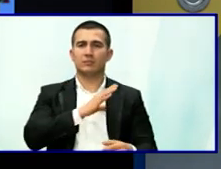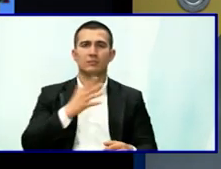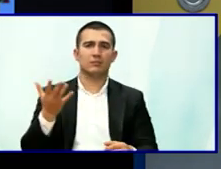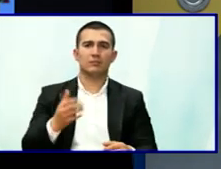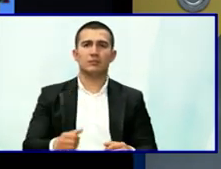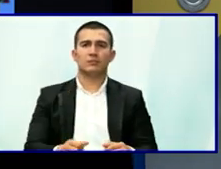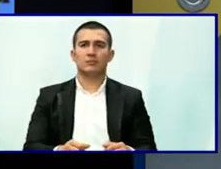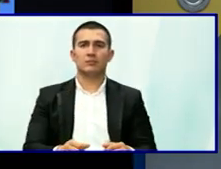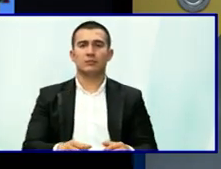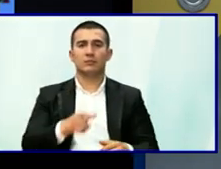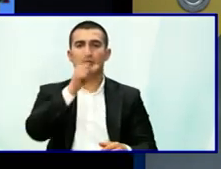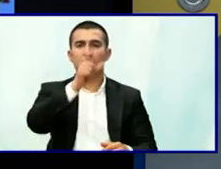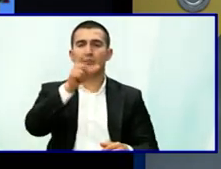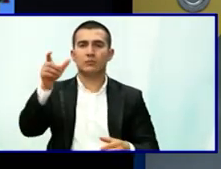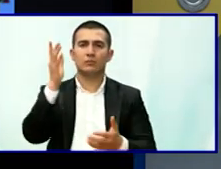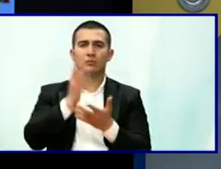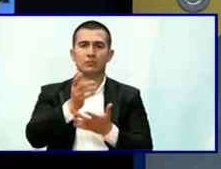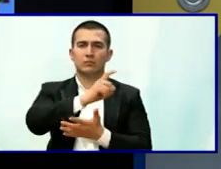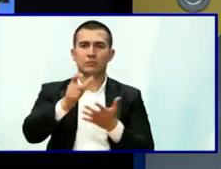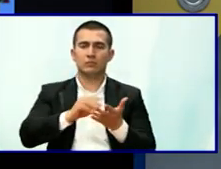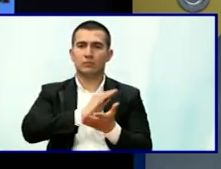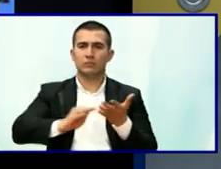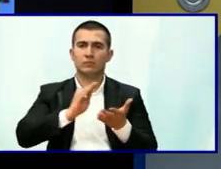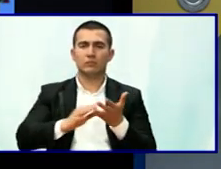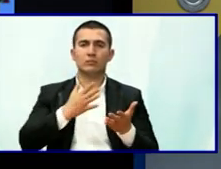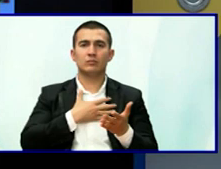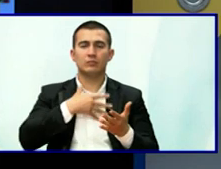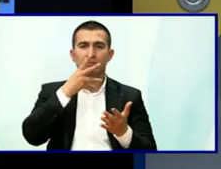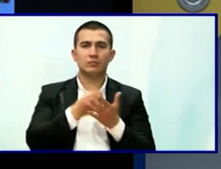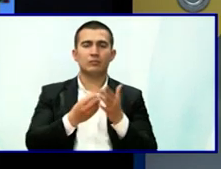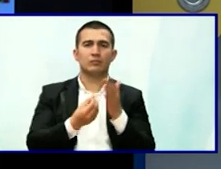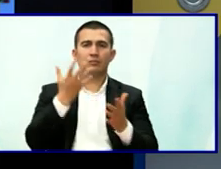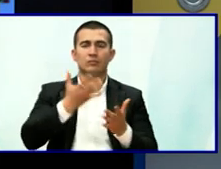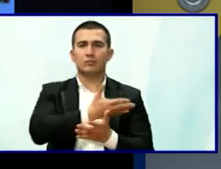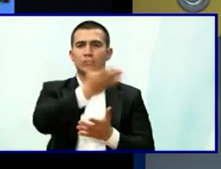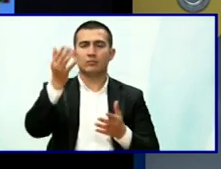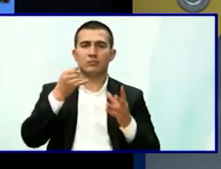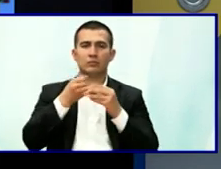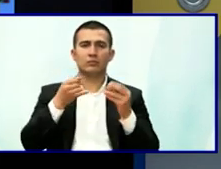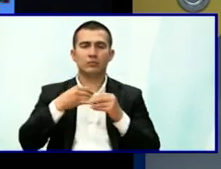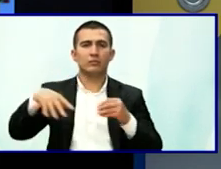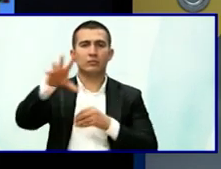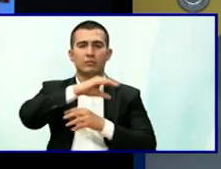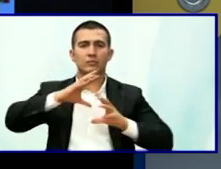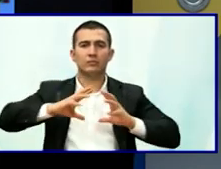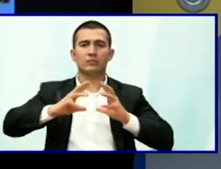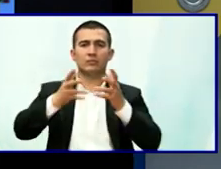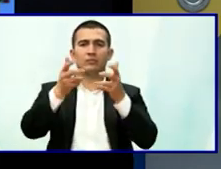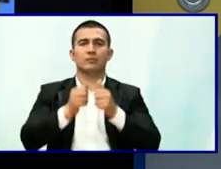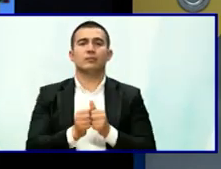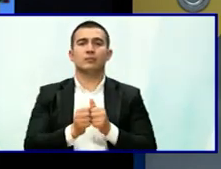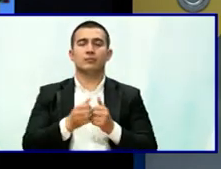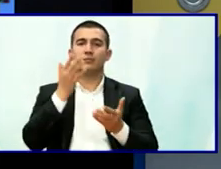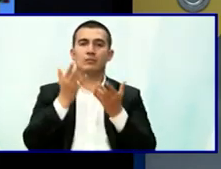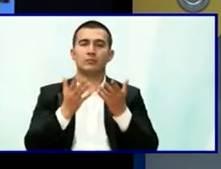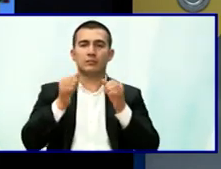aslo. Shoirlar bor o'z yurtim butun olam aro. Atagan tanho,